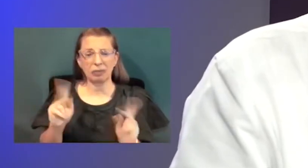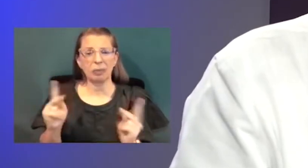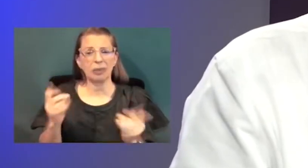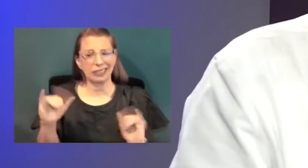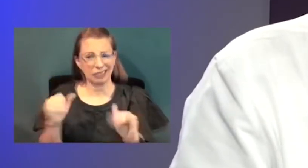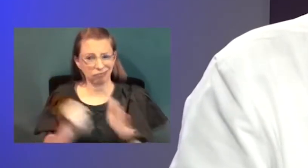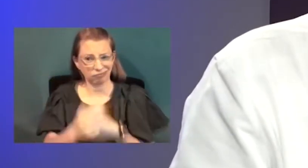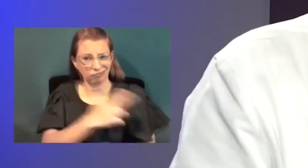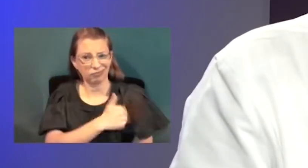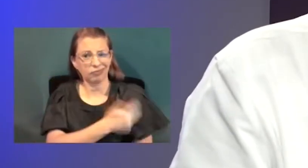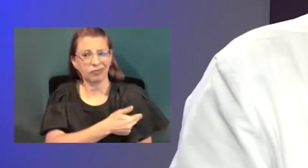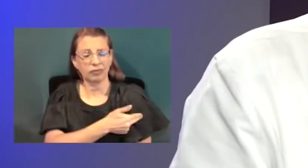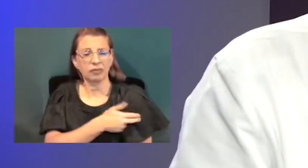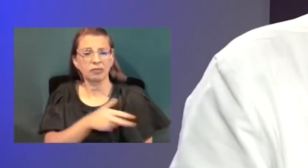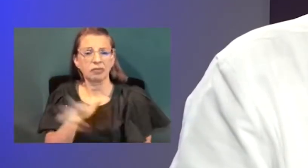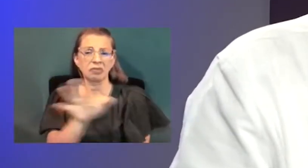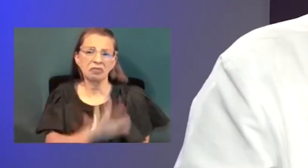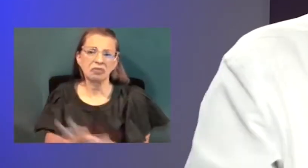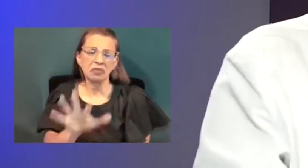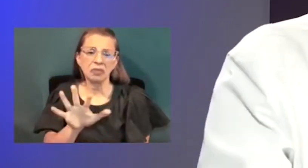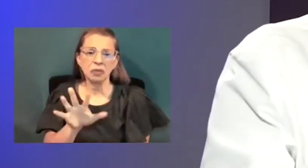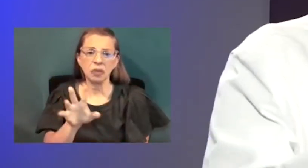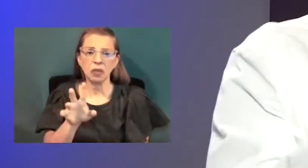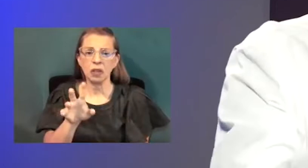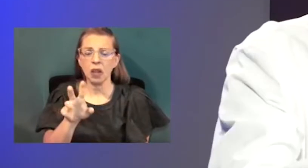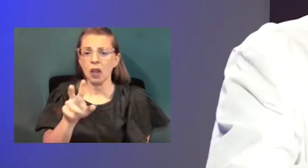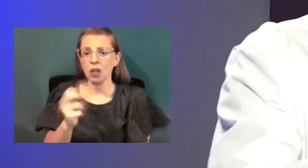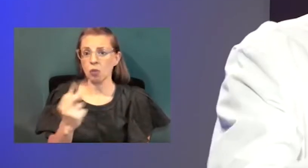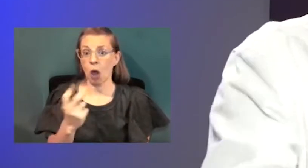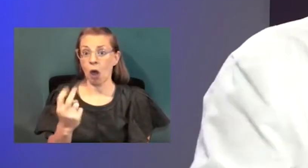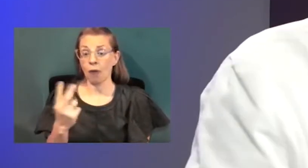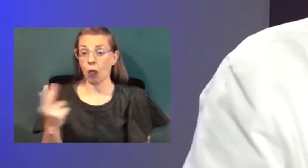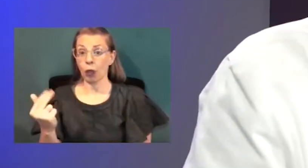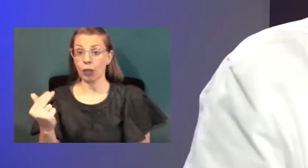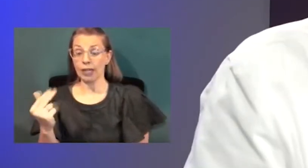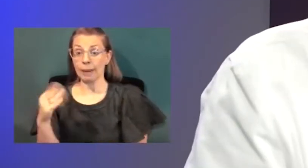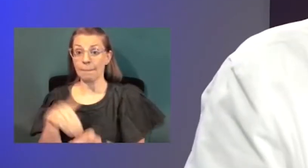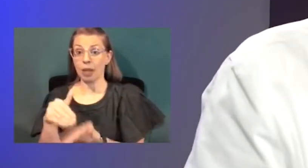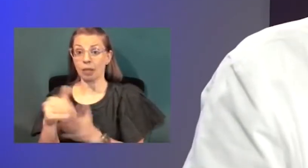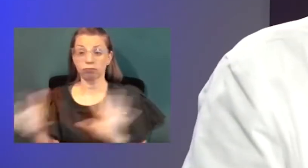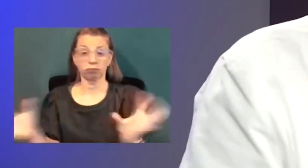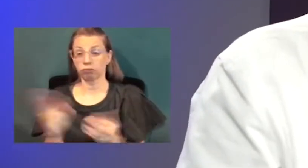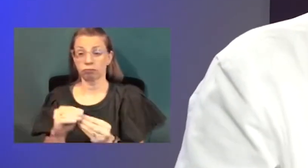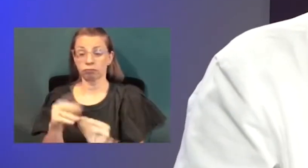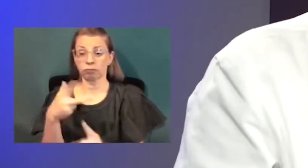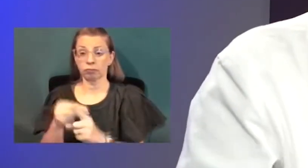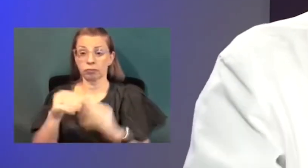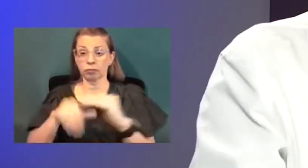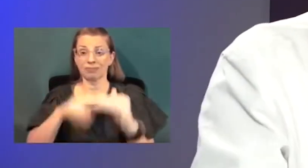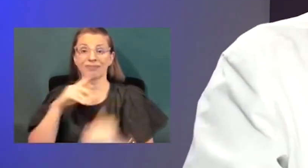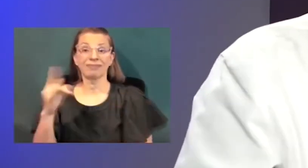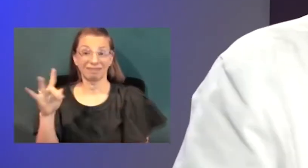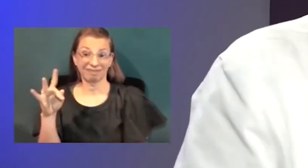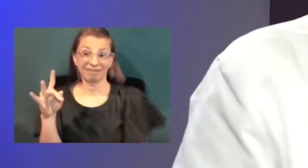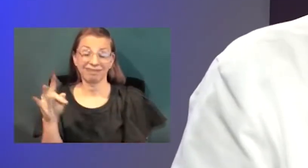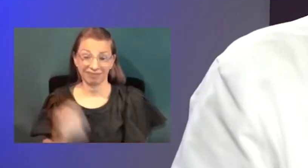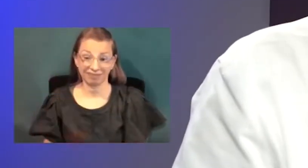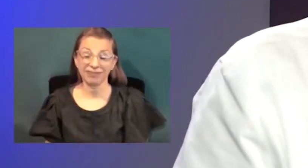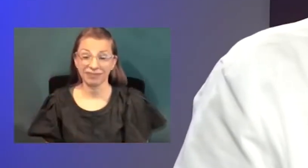of the approximately 12 or 13 million who have actually had the vaccine who are under the age of 18. Any thoughts about